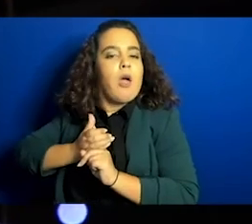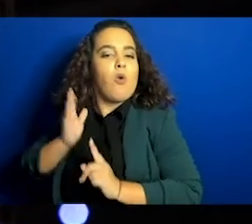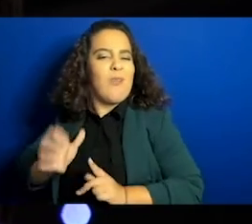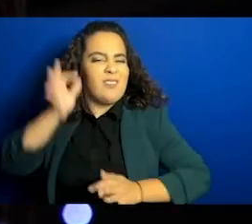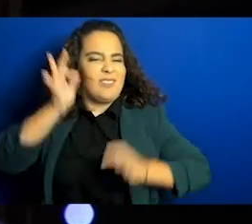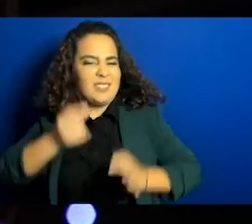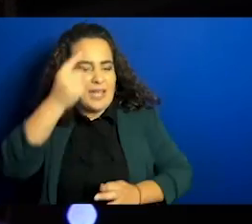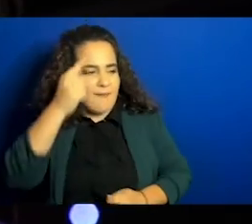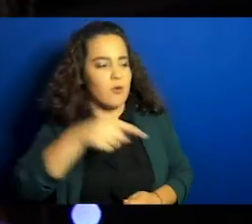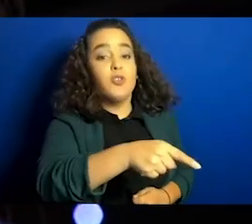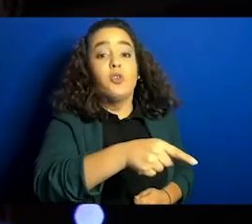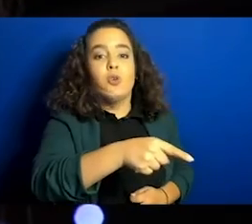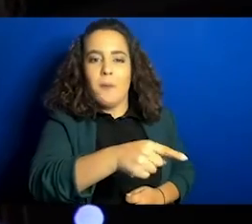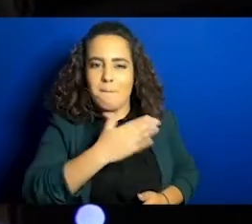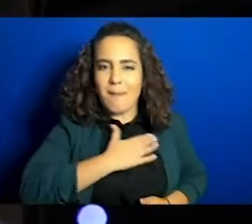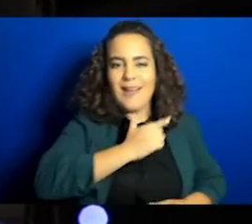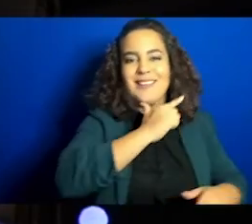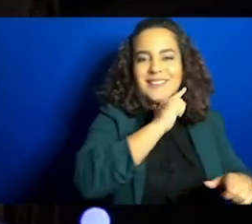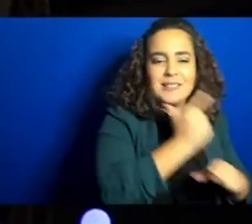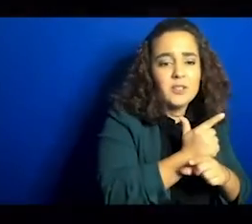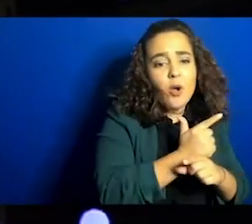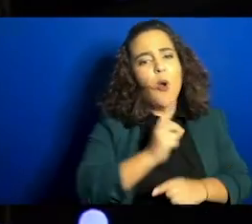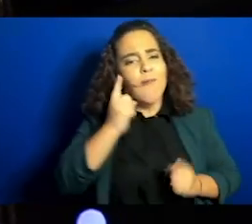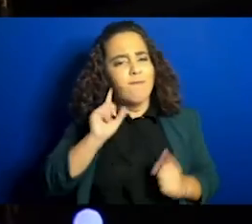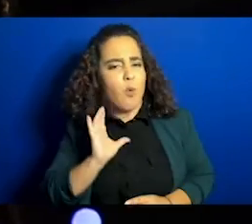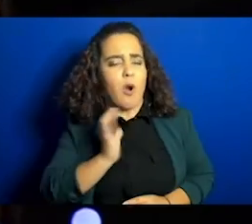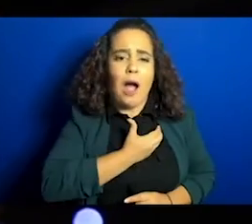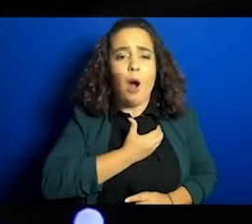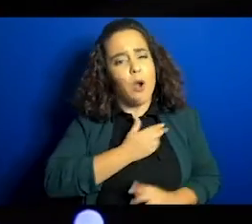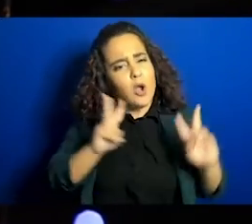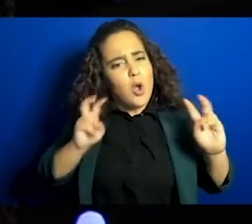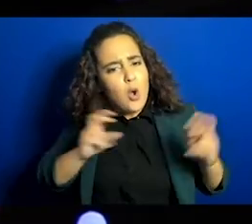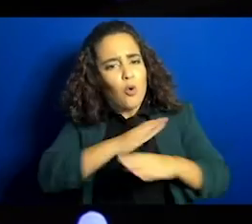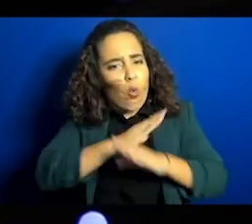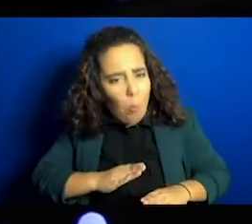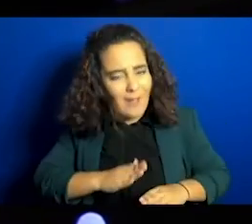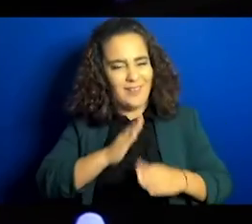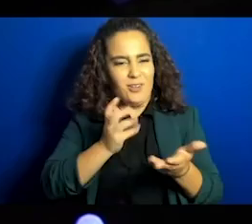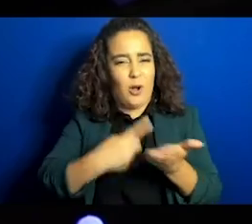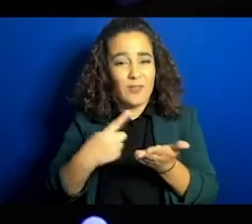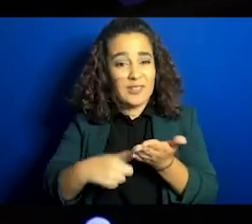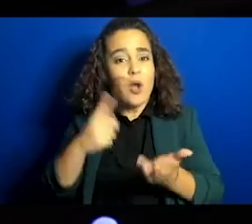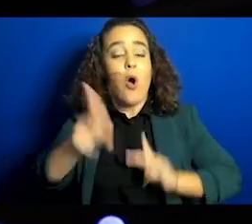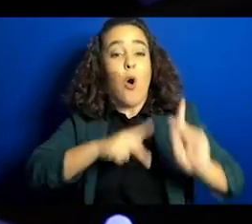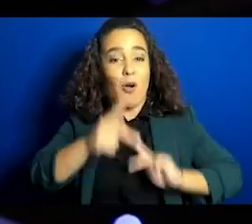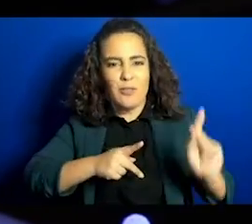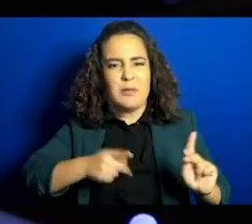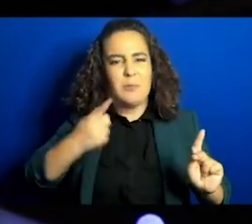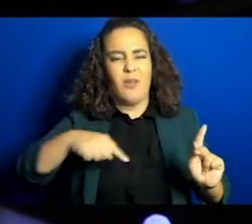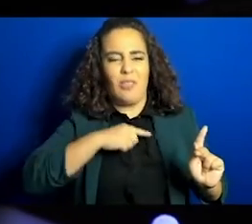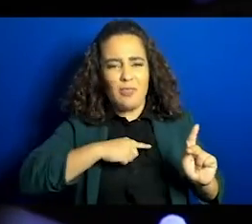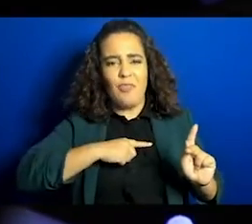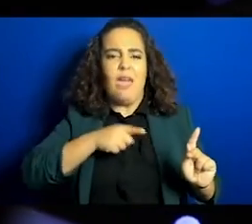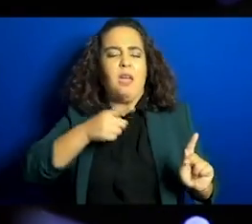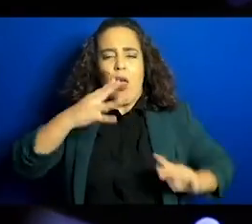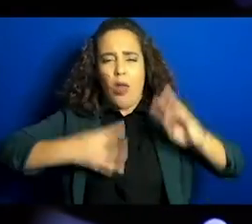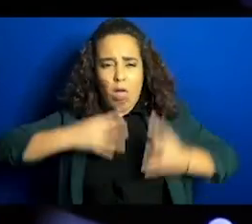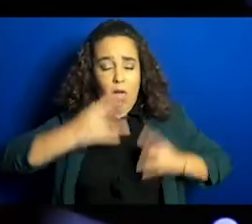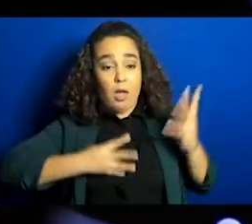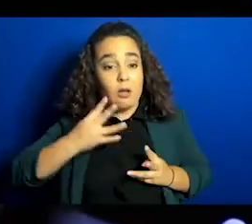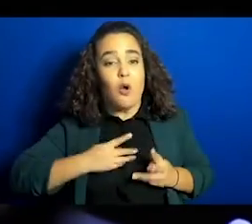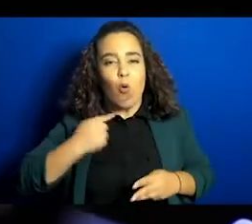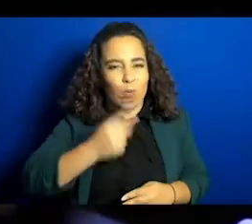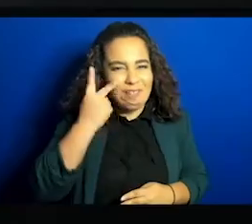you. For my sister, for our quiet conversation, for you, the one turning the cheek. We see you,